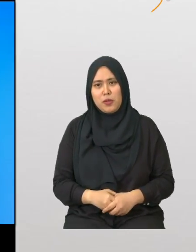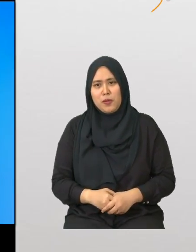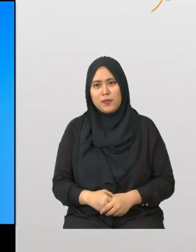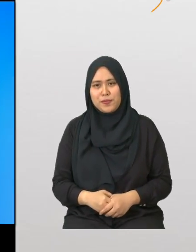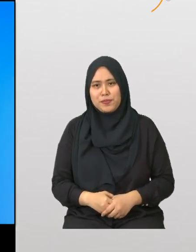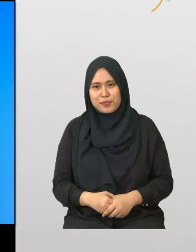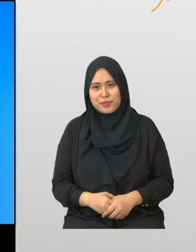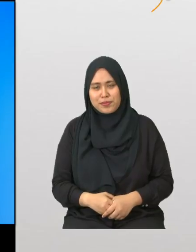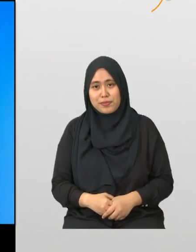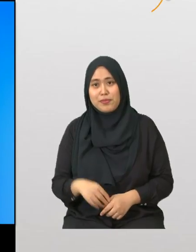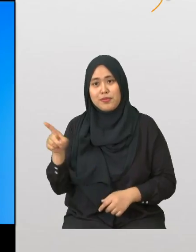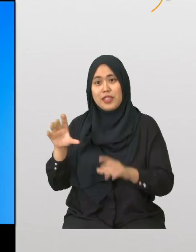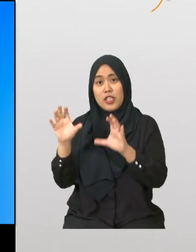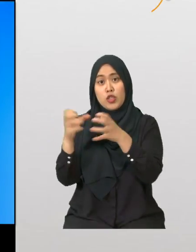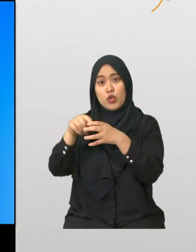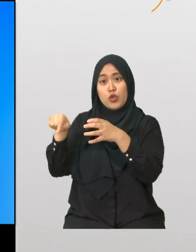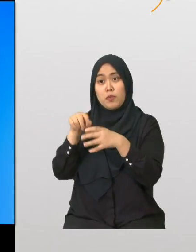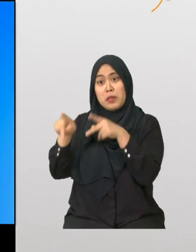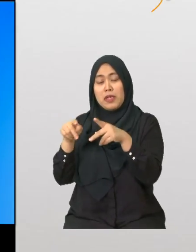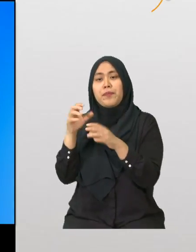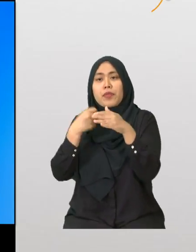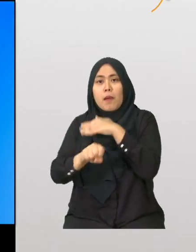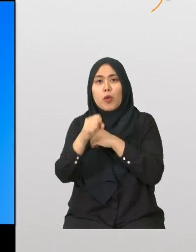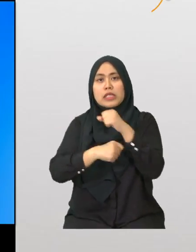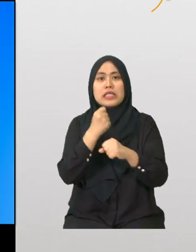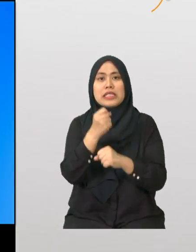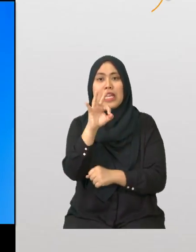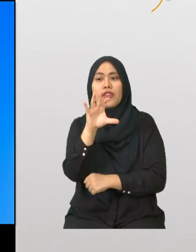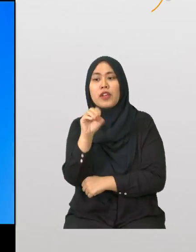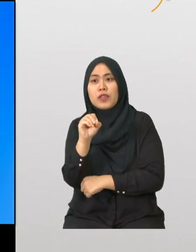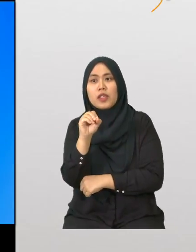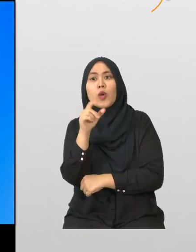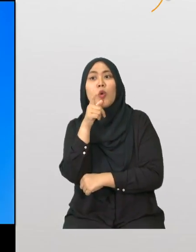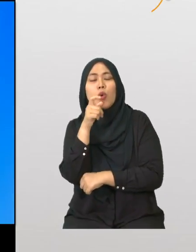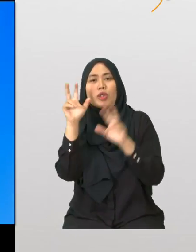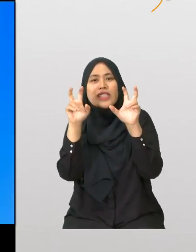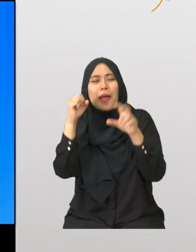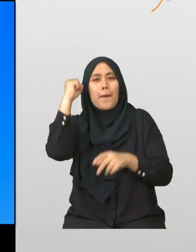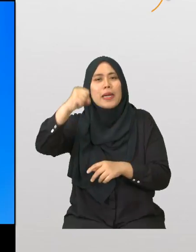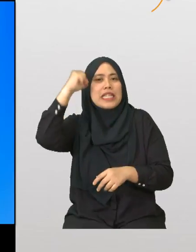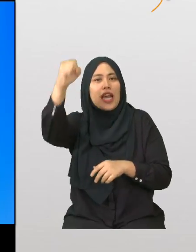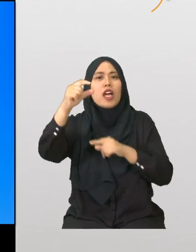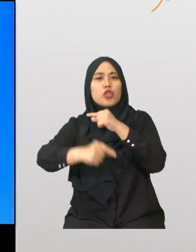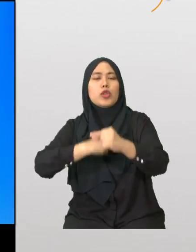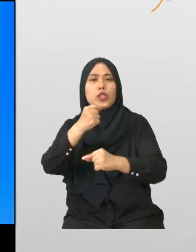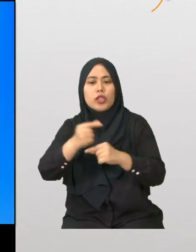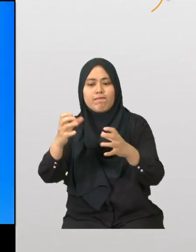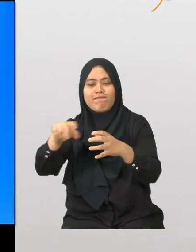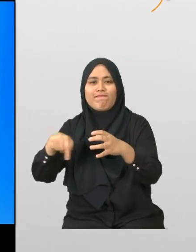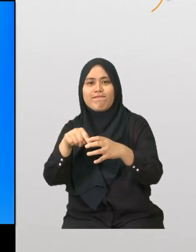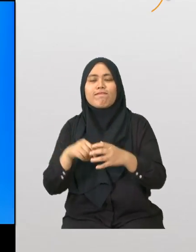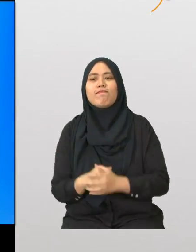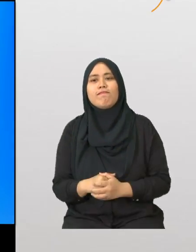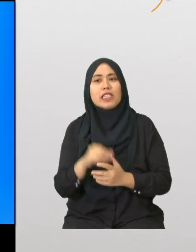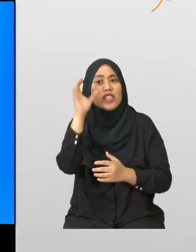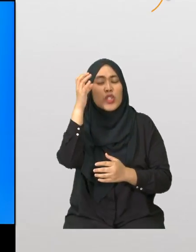This group, born in the 1950s, are the Merdeka generation. In